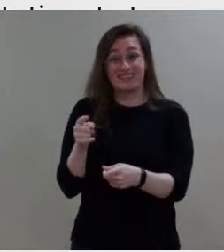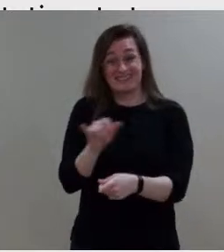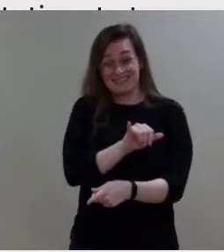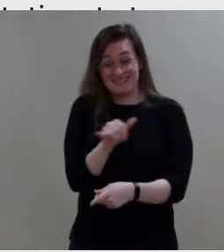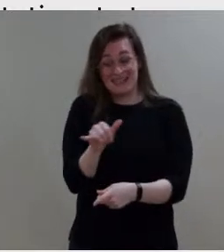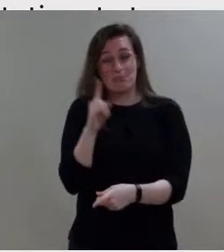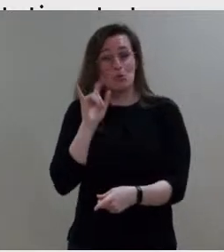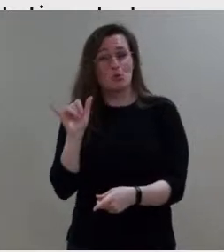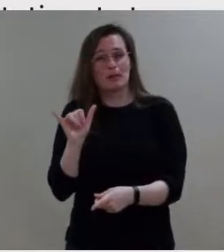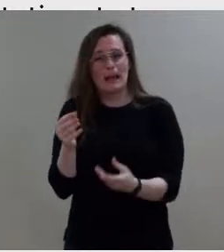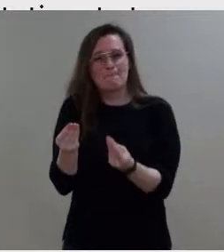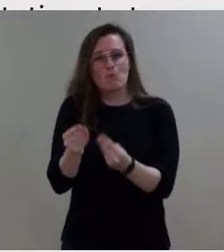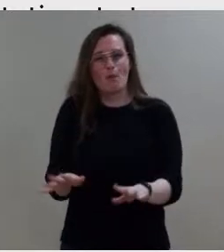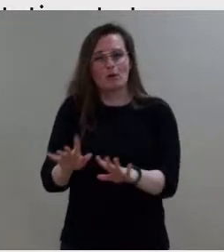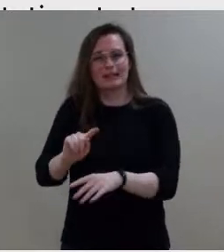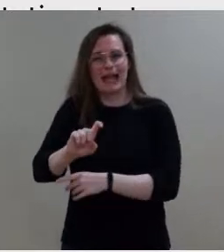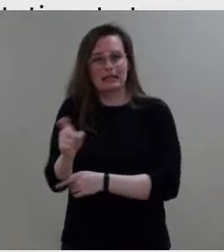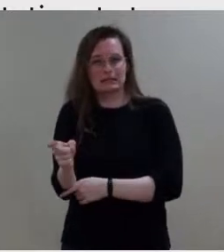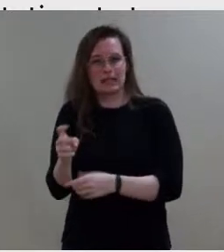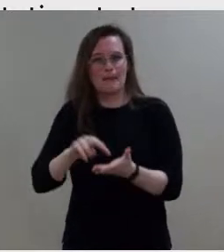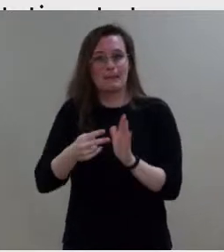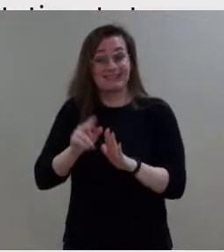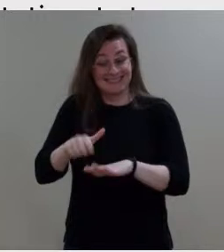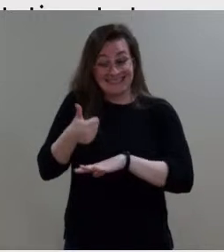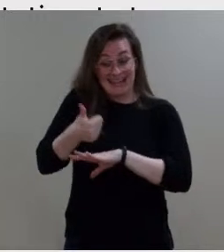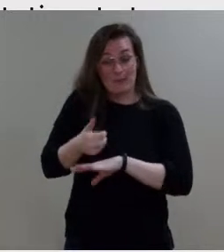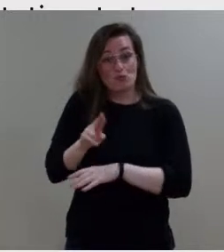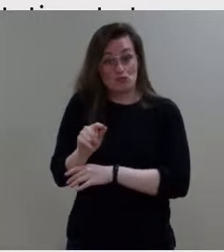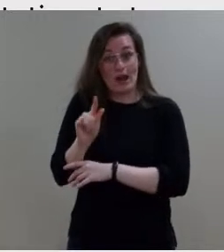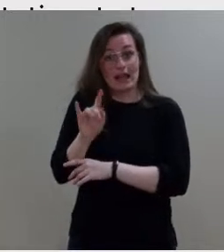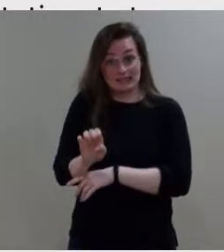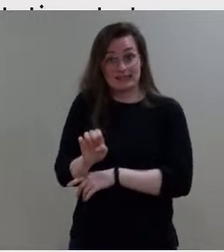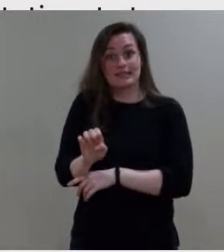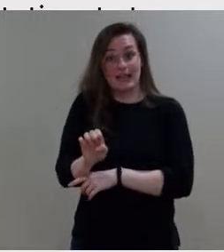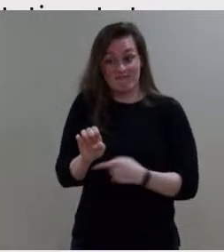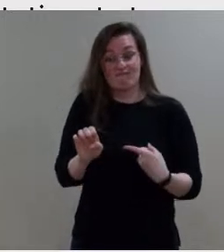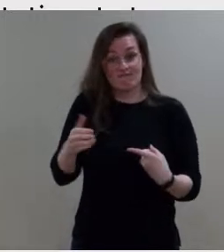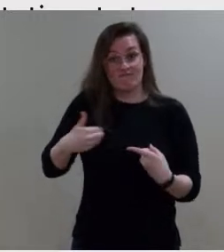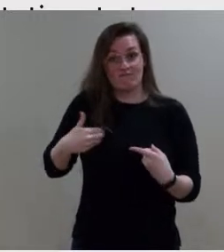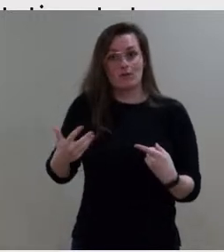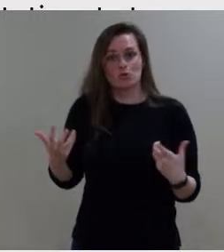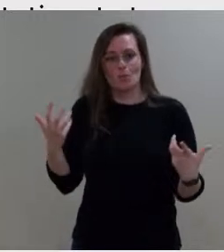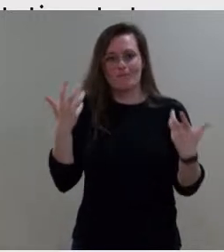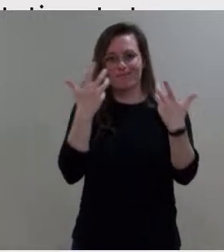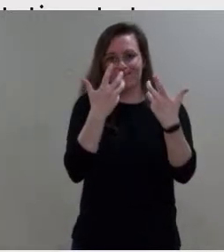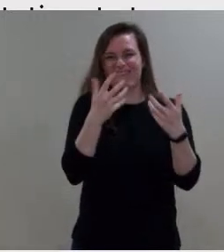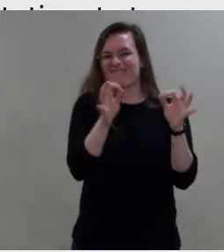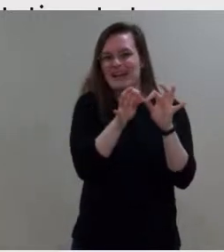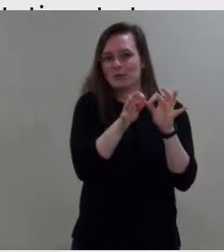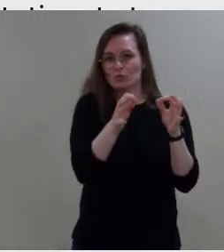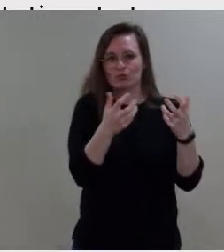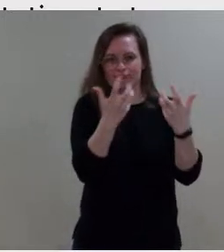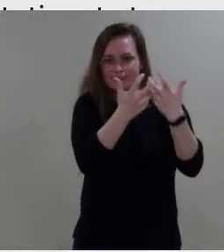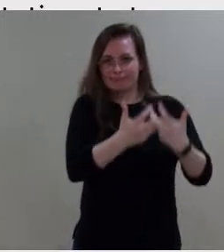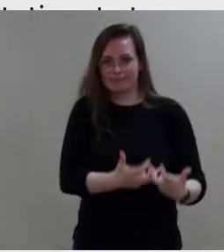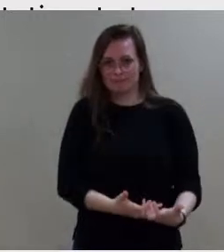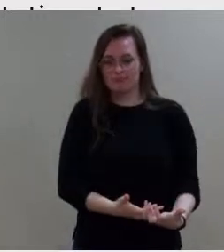tax. You have an established rate and you apply it to value. And the idea would be